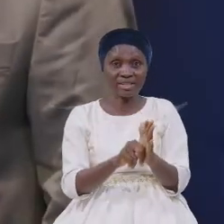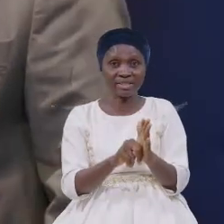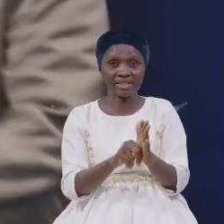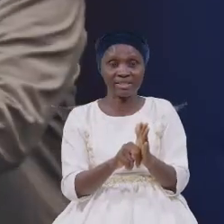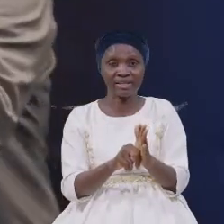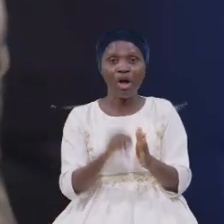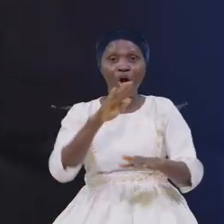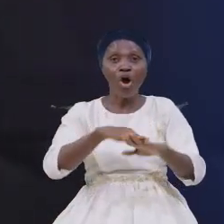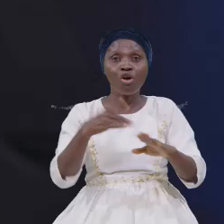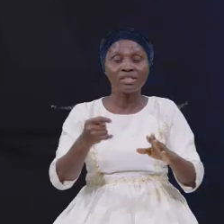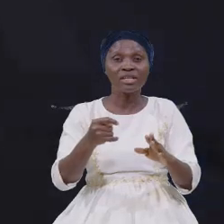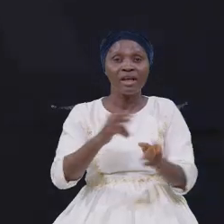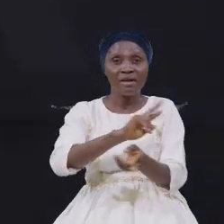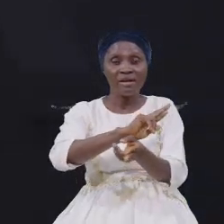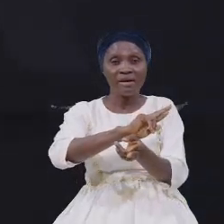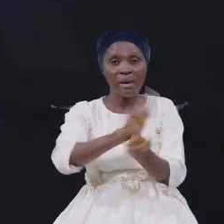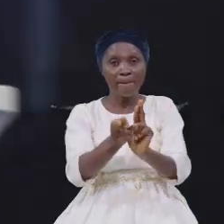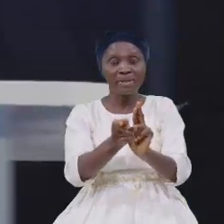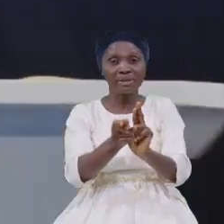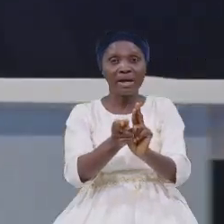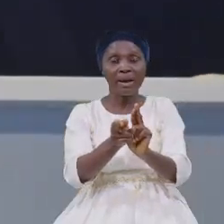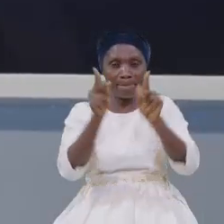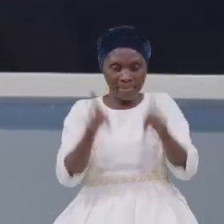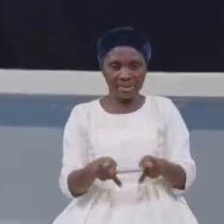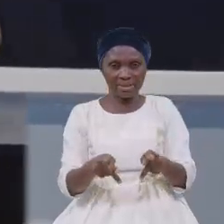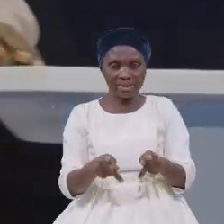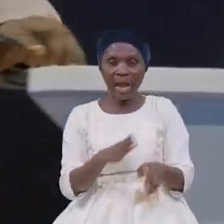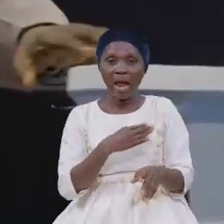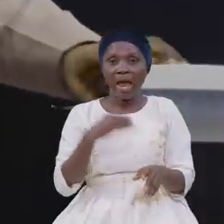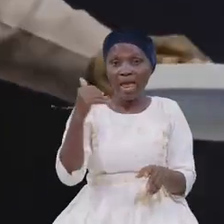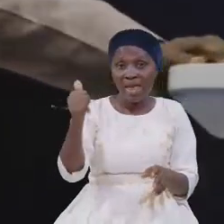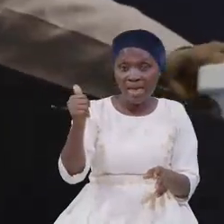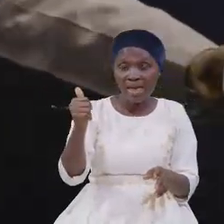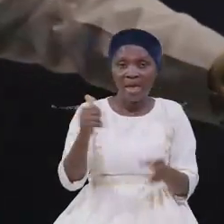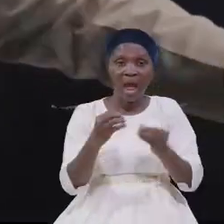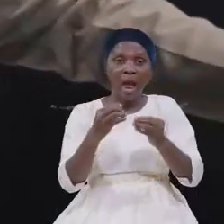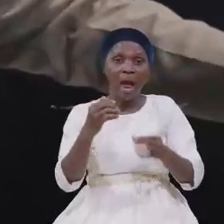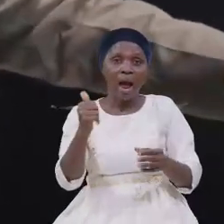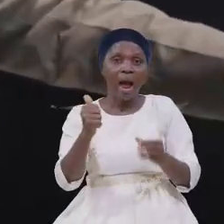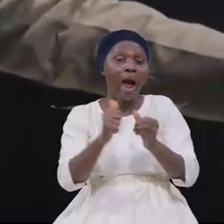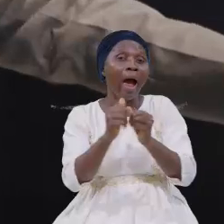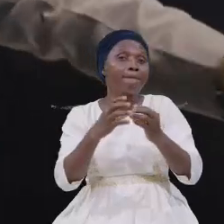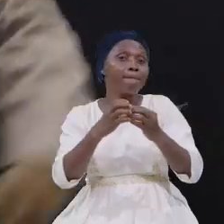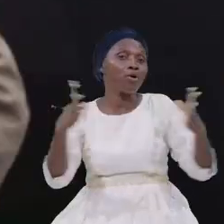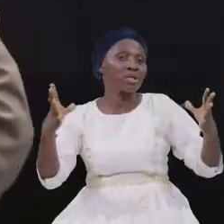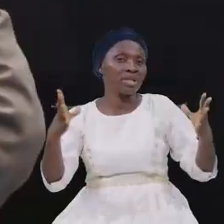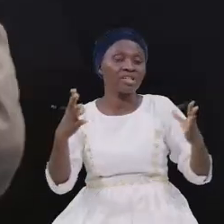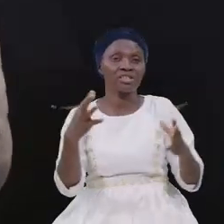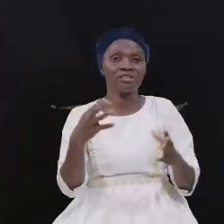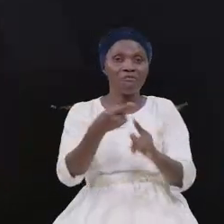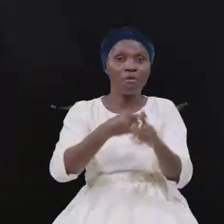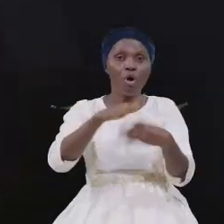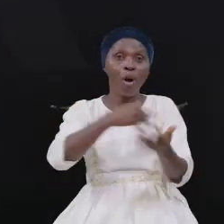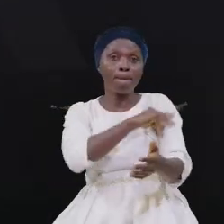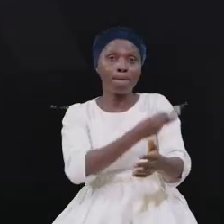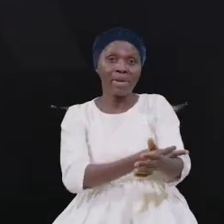repentant. And A is the abundance from the Almighty for all. That's grace. That's grace. We don't